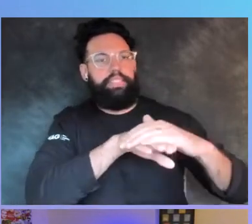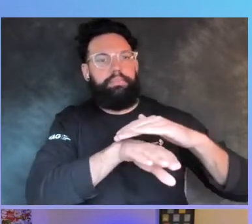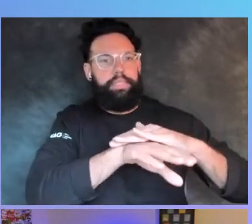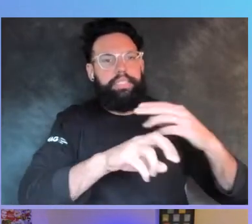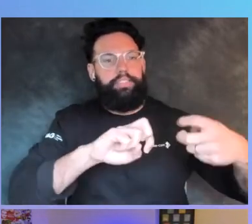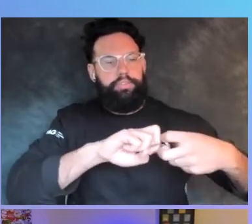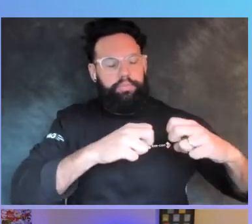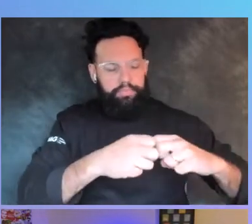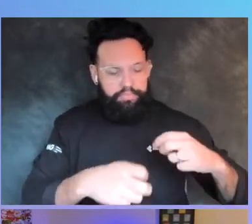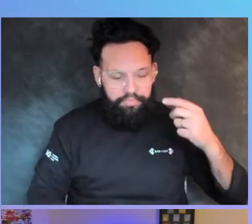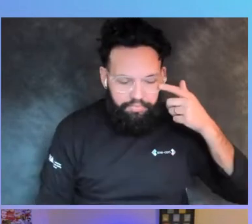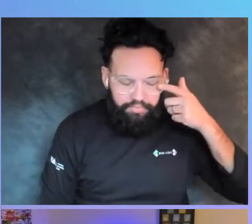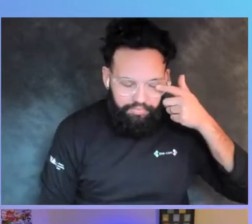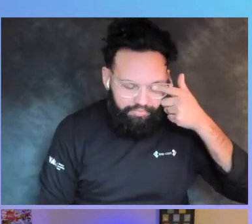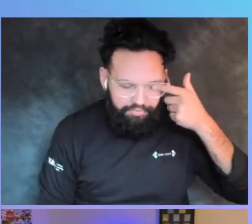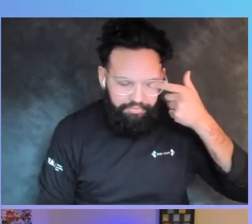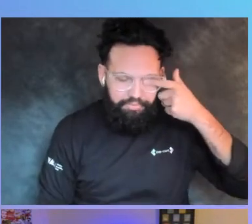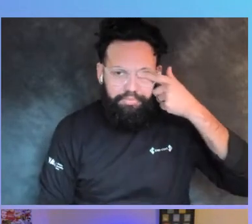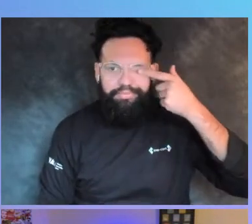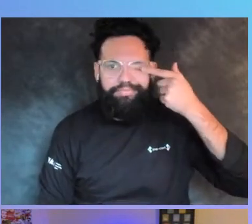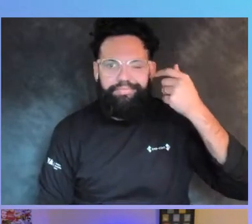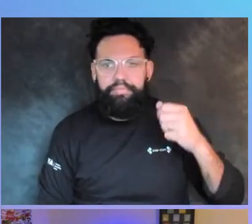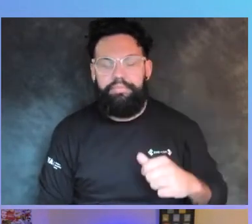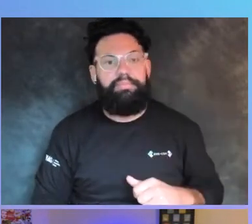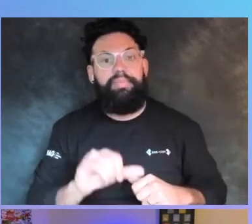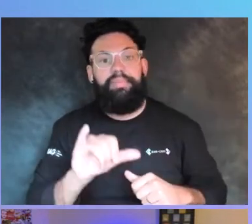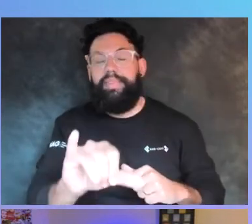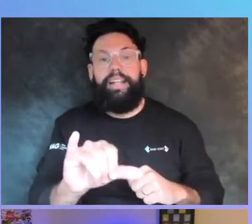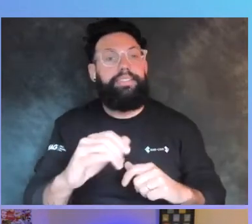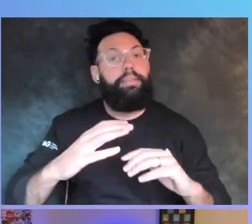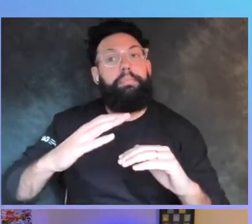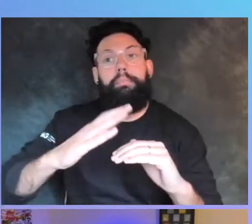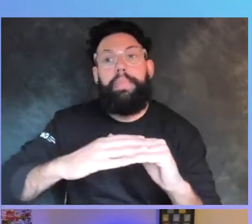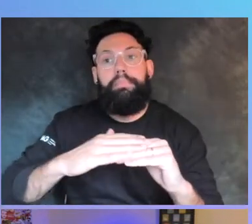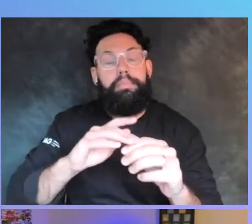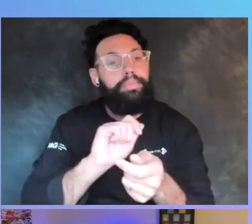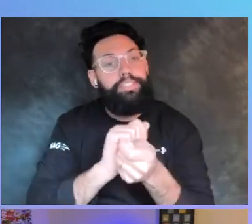That, is the minimal changes that you would need, but it's